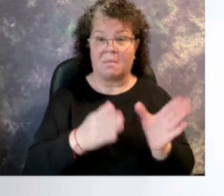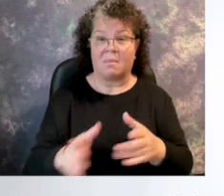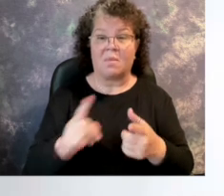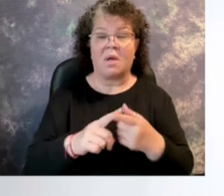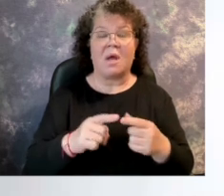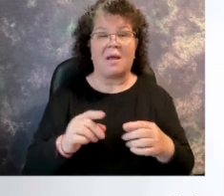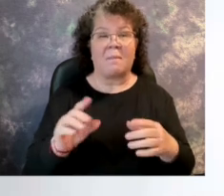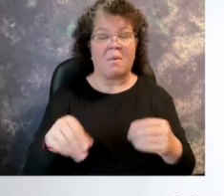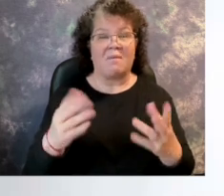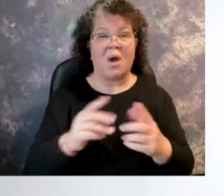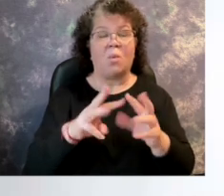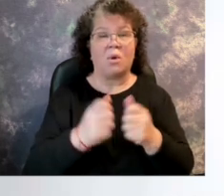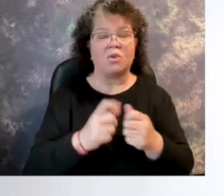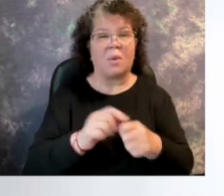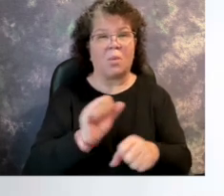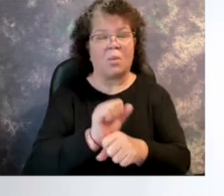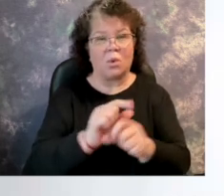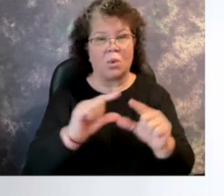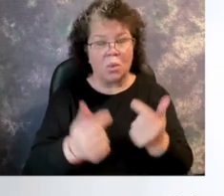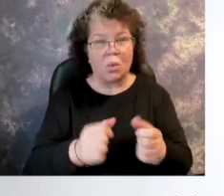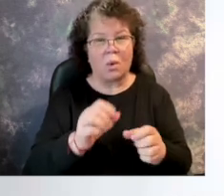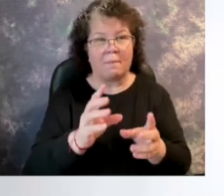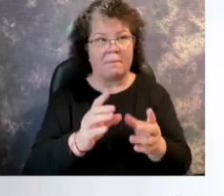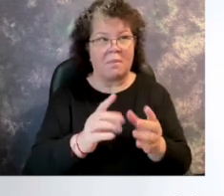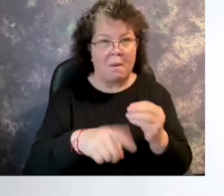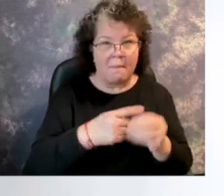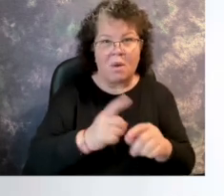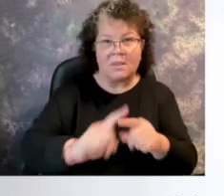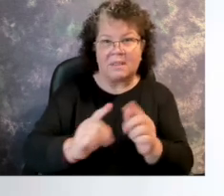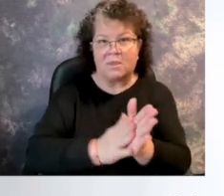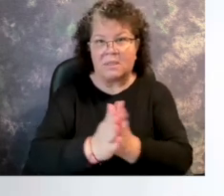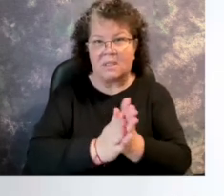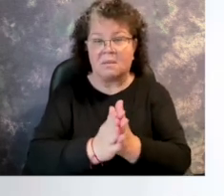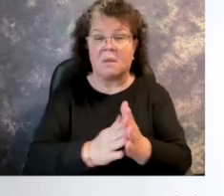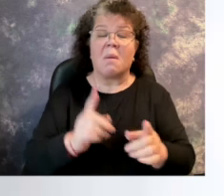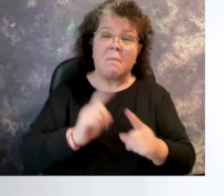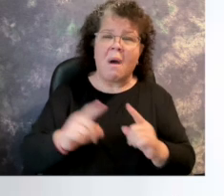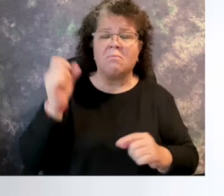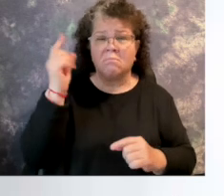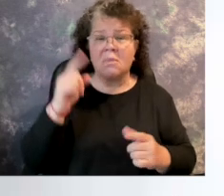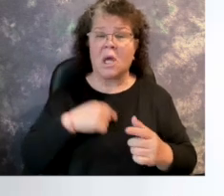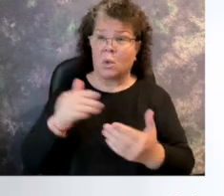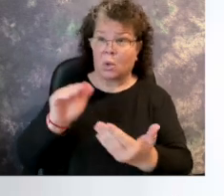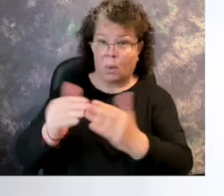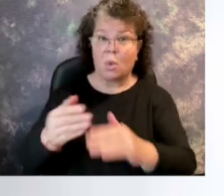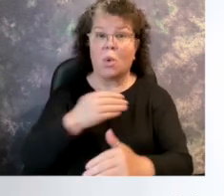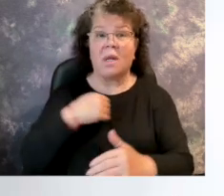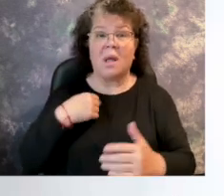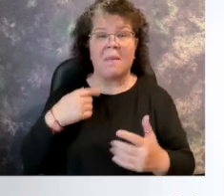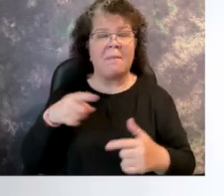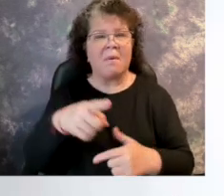public workshops and work group meetings on various incentive projects. However, we understand that community members face